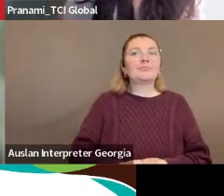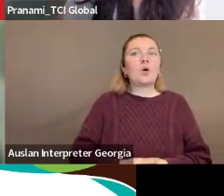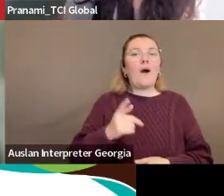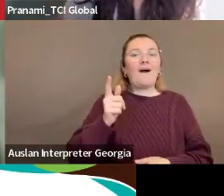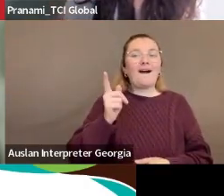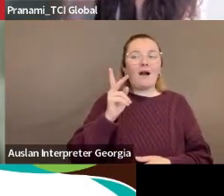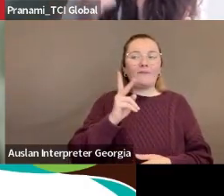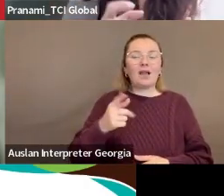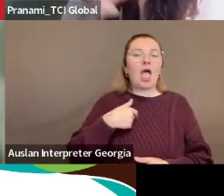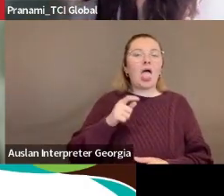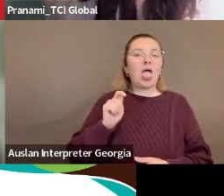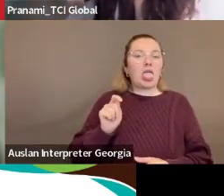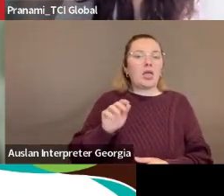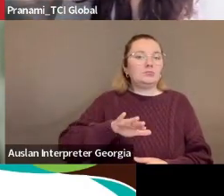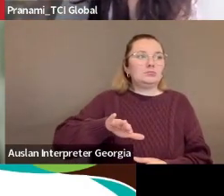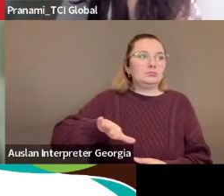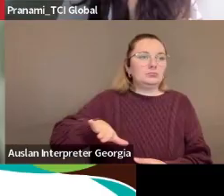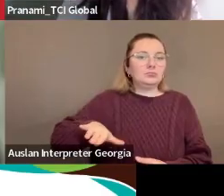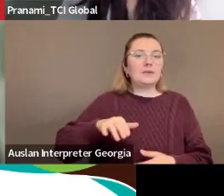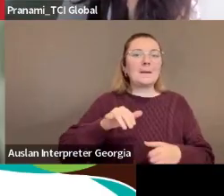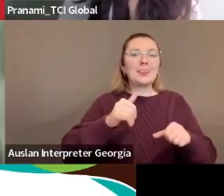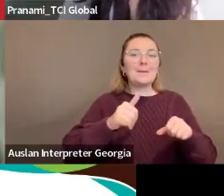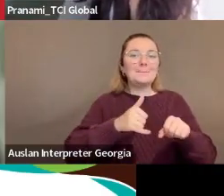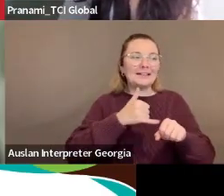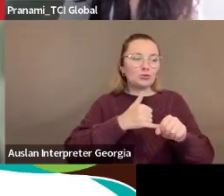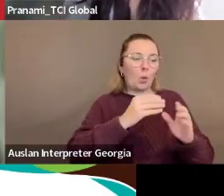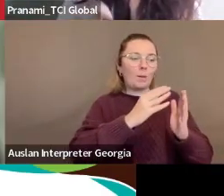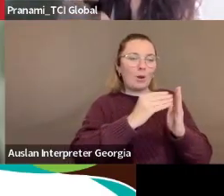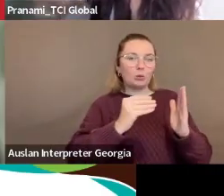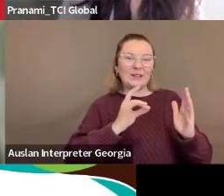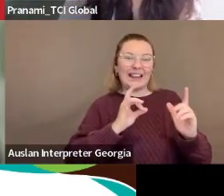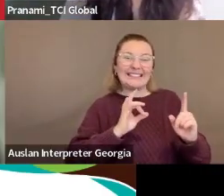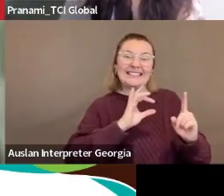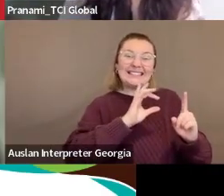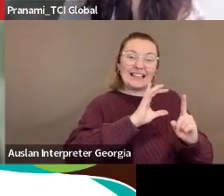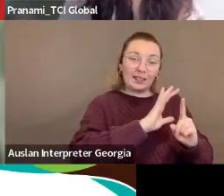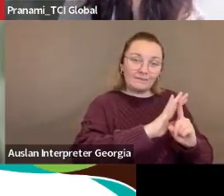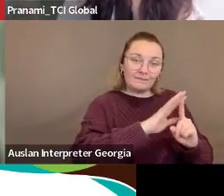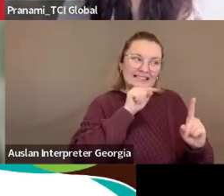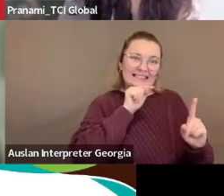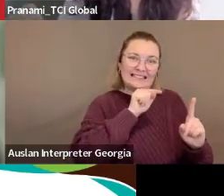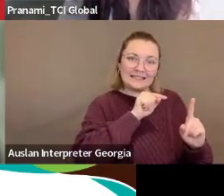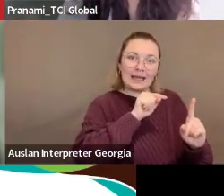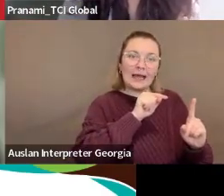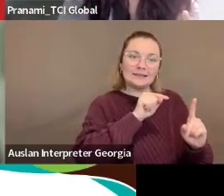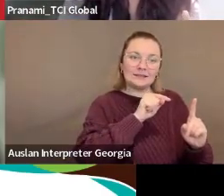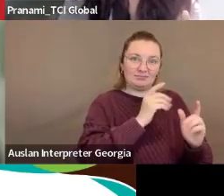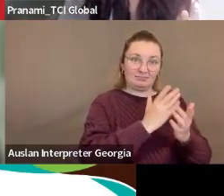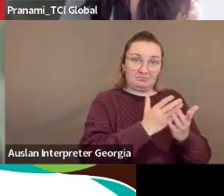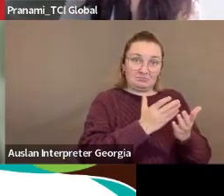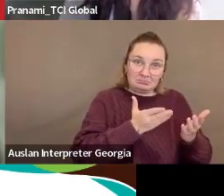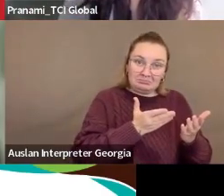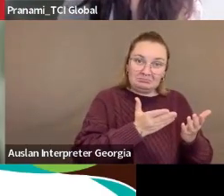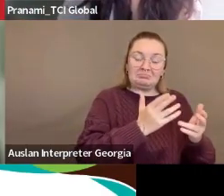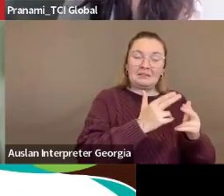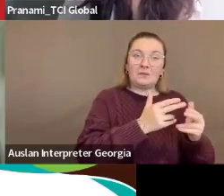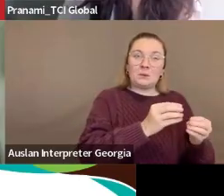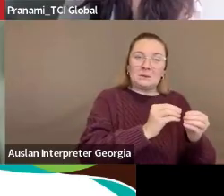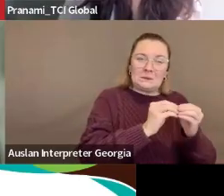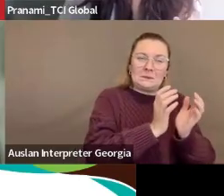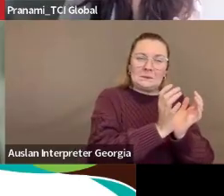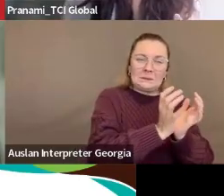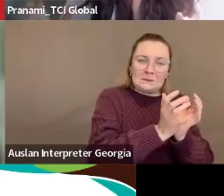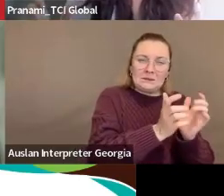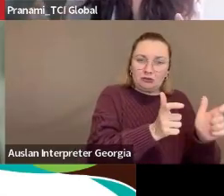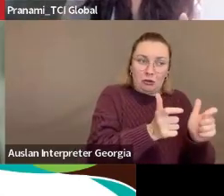eye to the fact that the medical model itself reproduces coercion and control. I